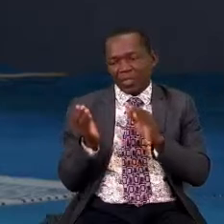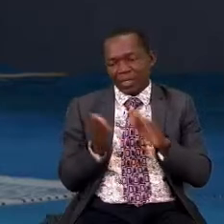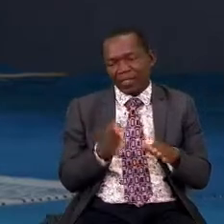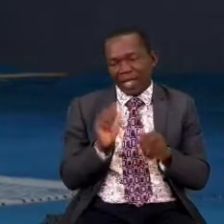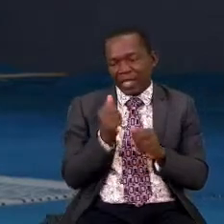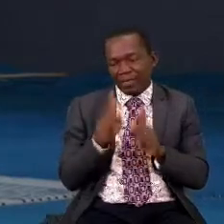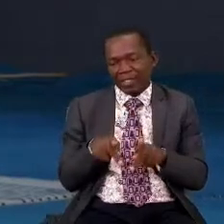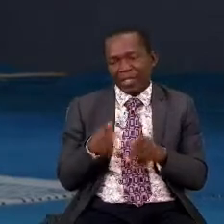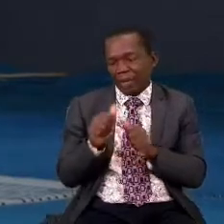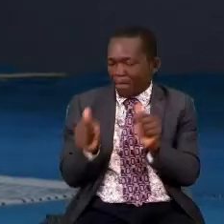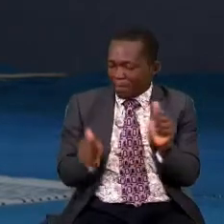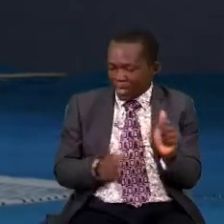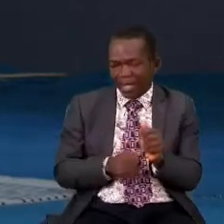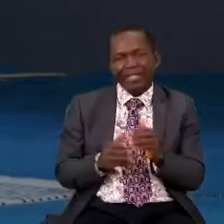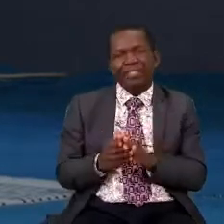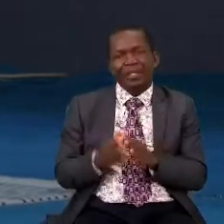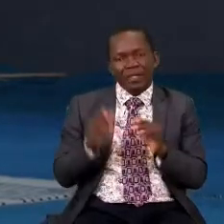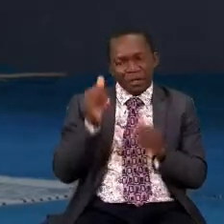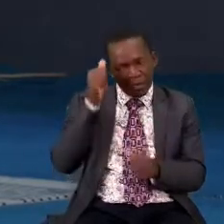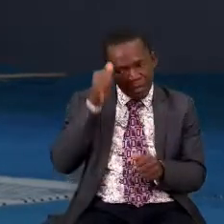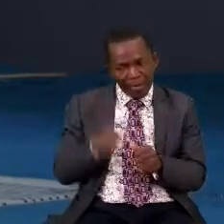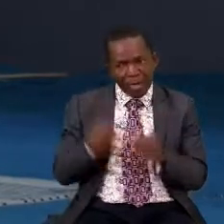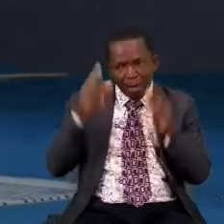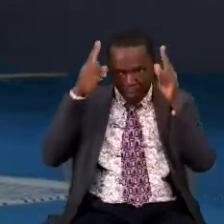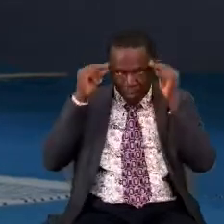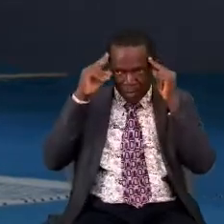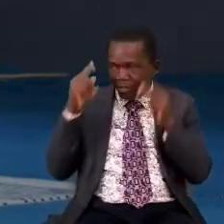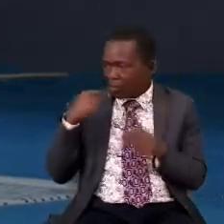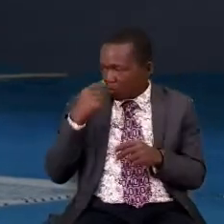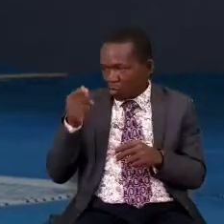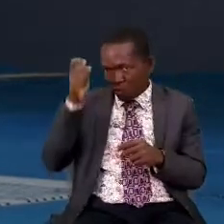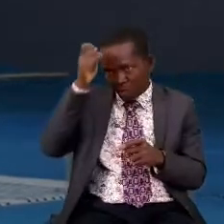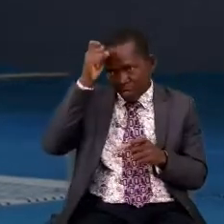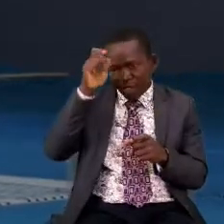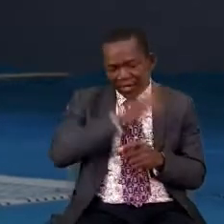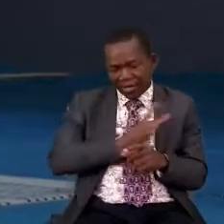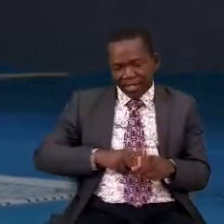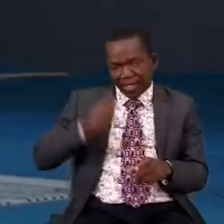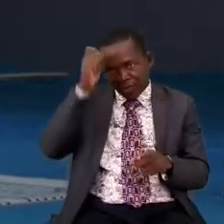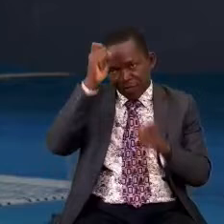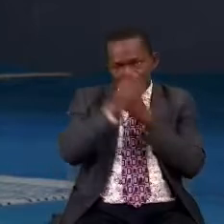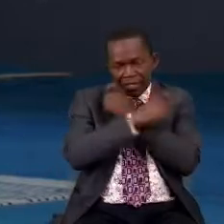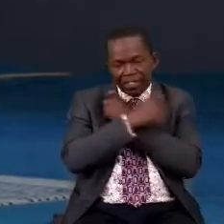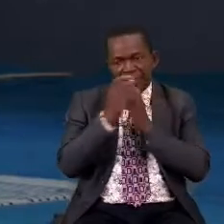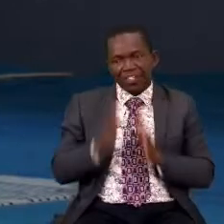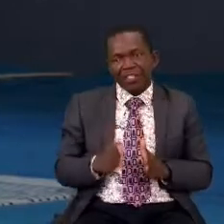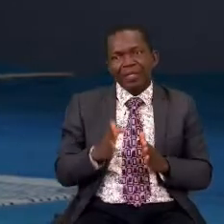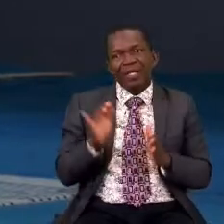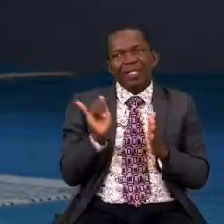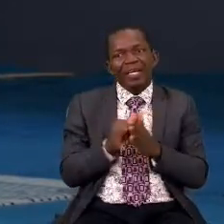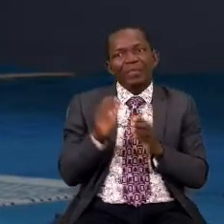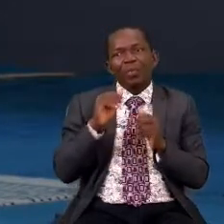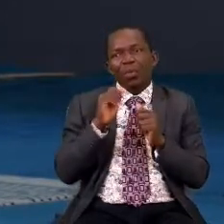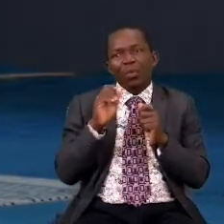behind. All these people, the children, take them along in the ministry. The youths, take them along